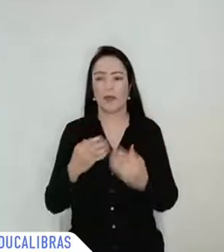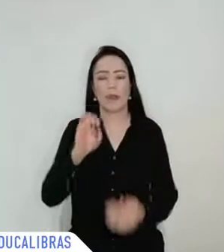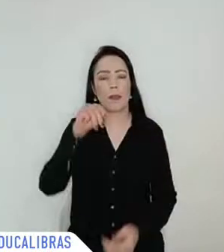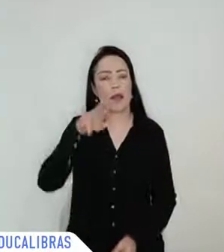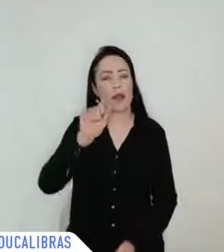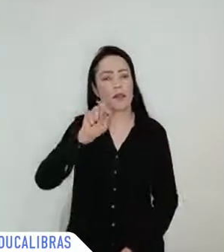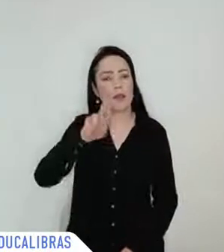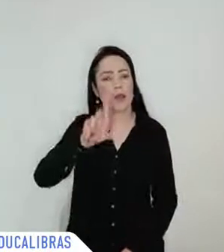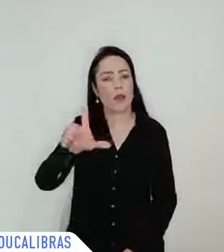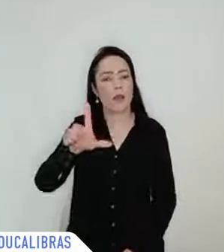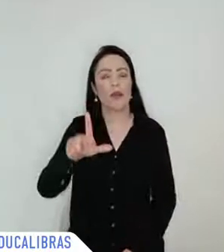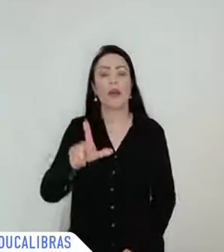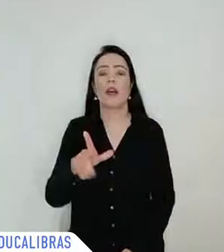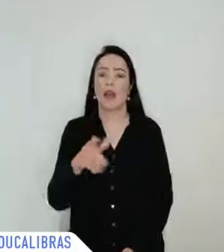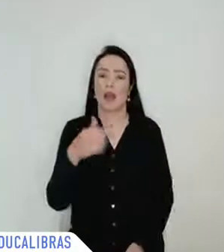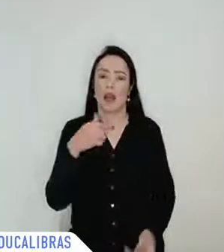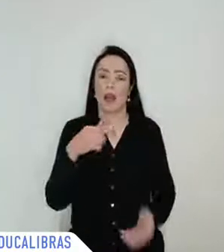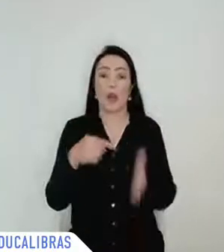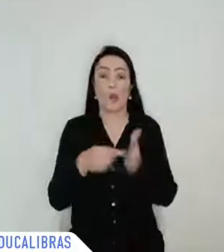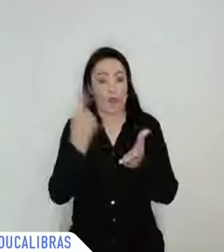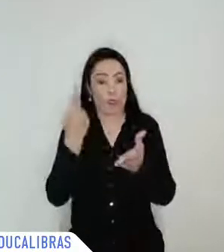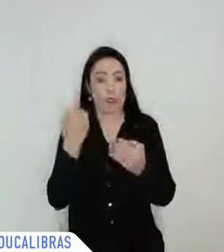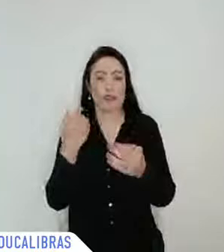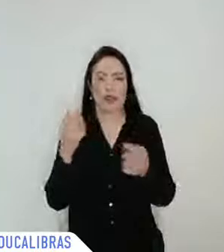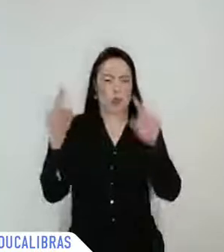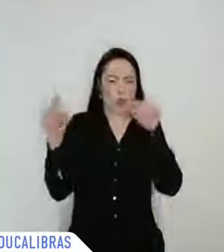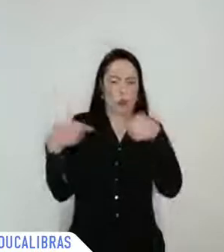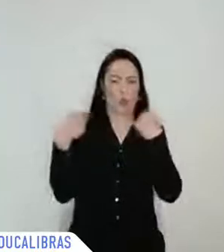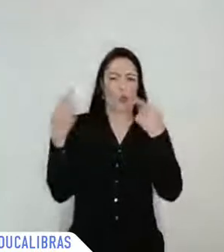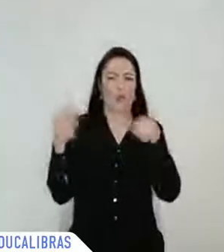Just to corroborate Emmanuel,